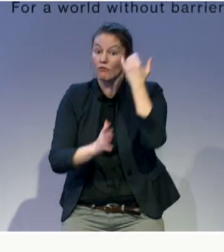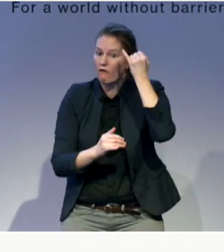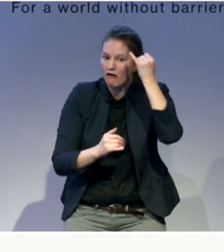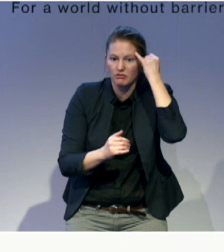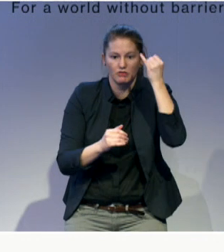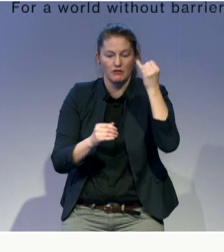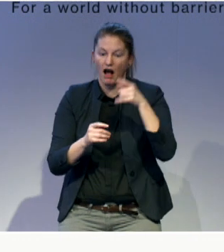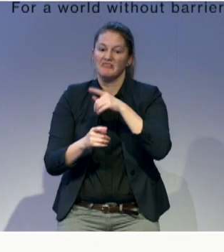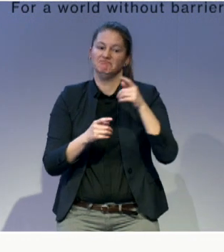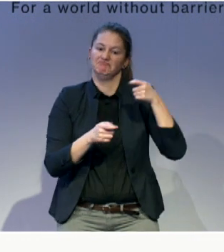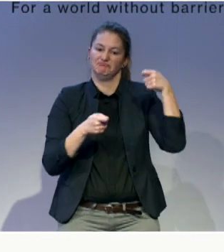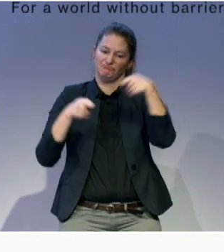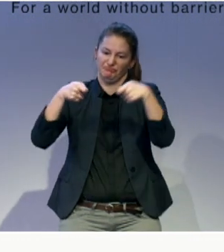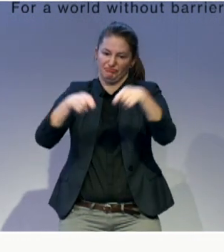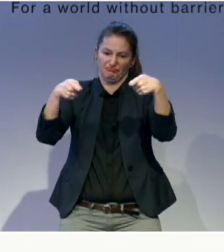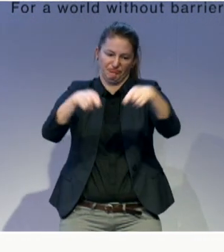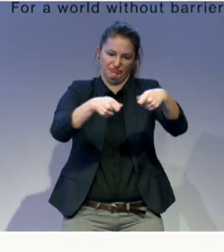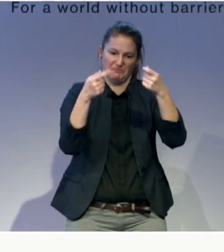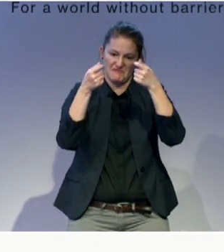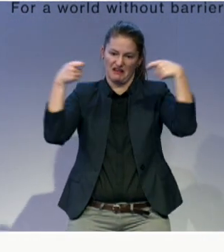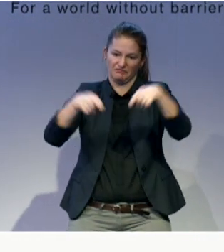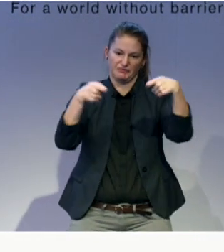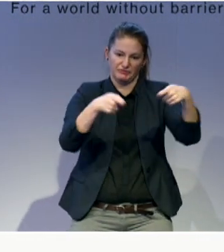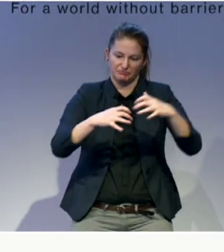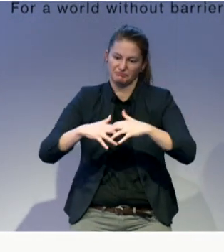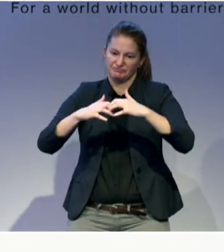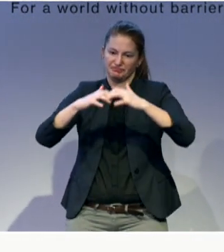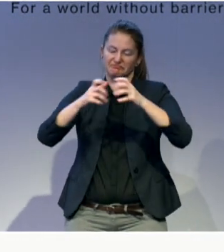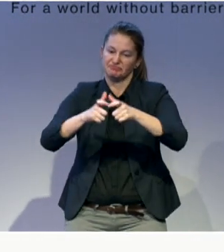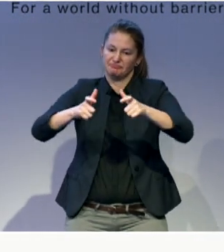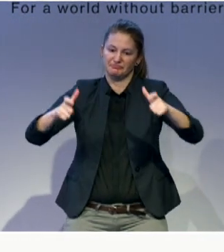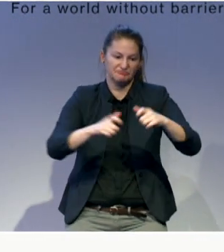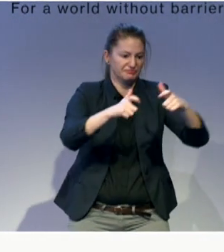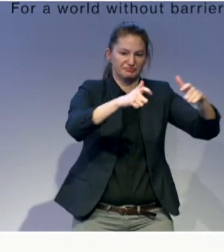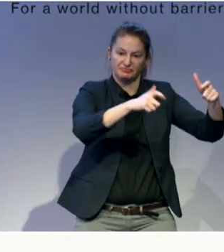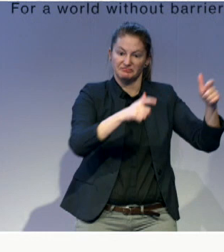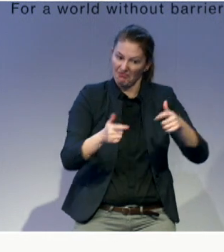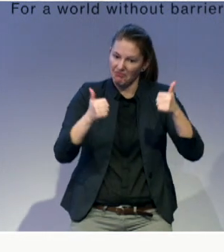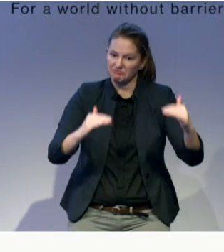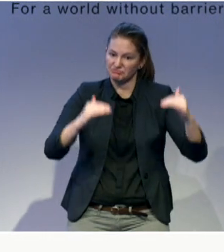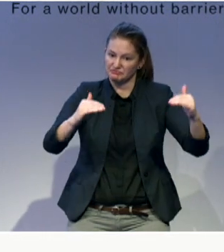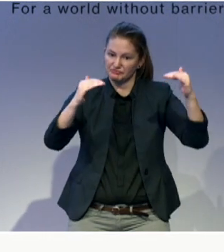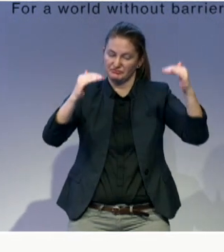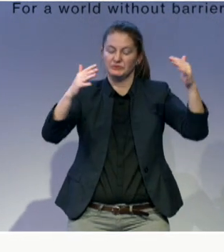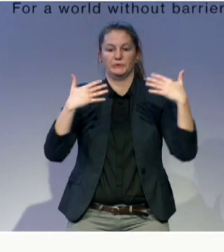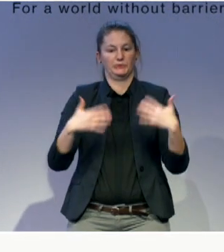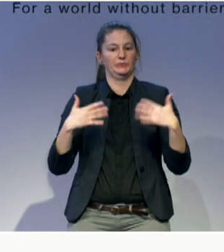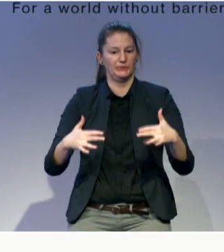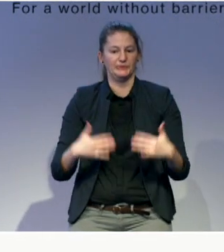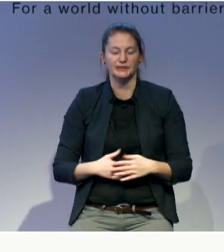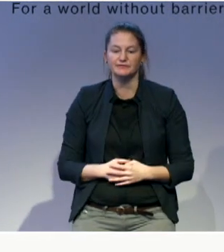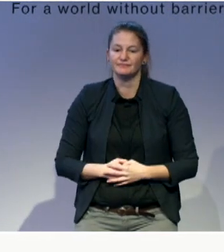up the terrific work they are already doing. These initiatives receive